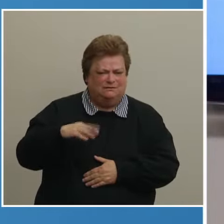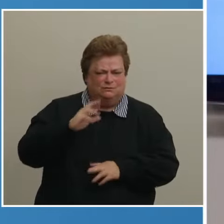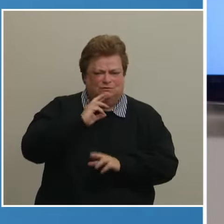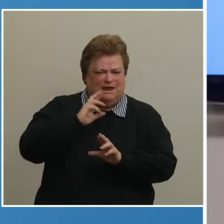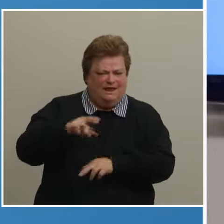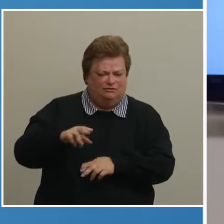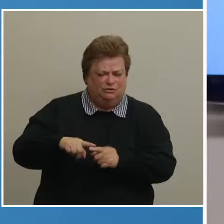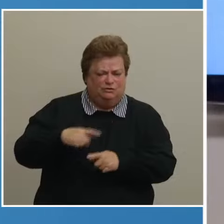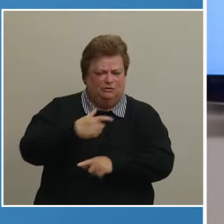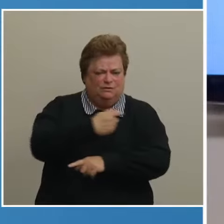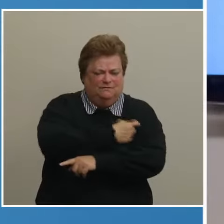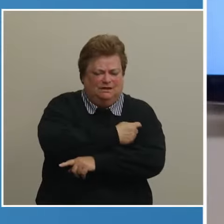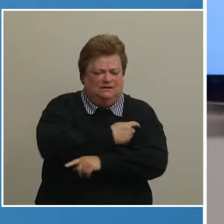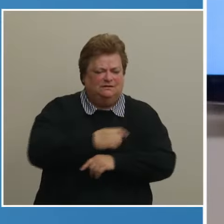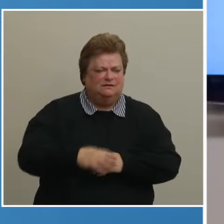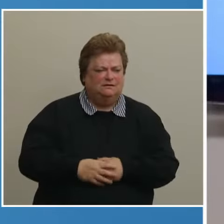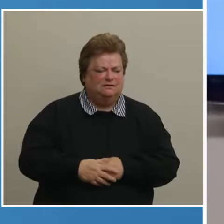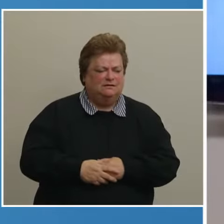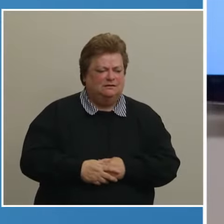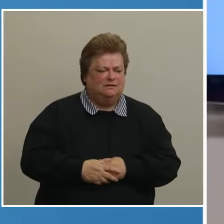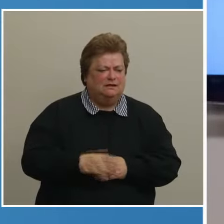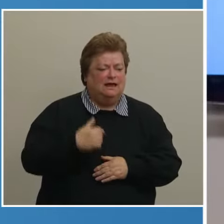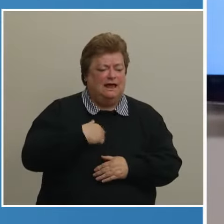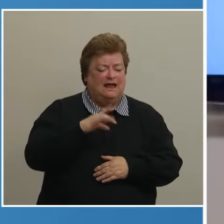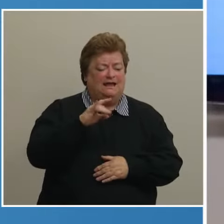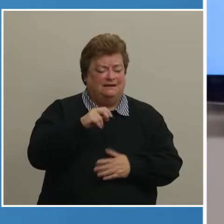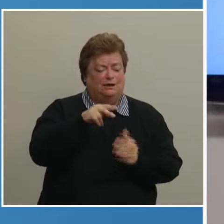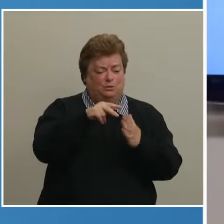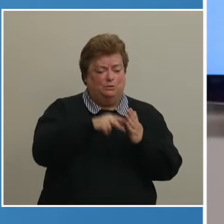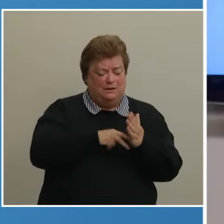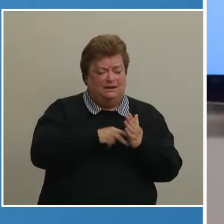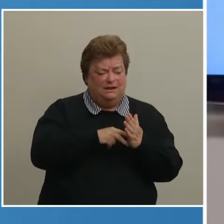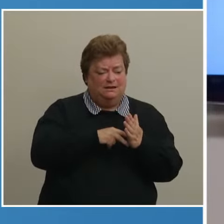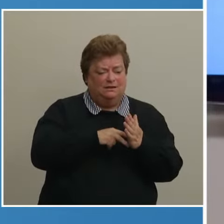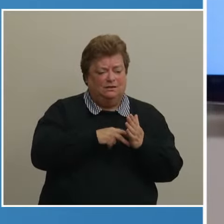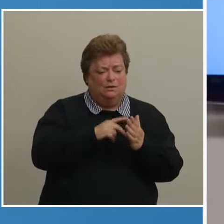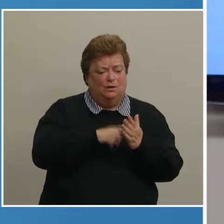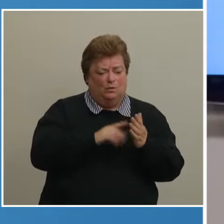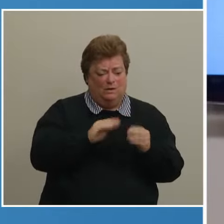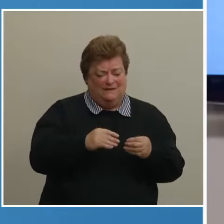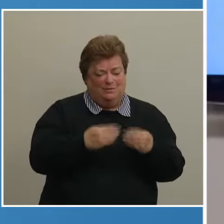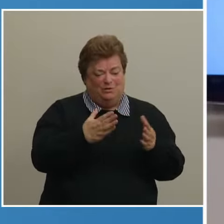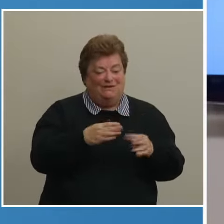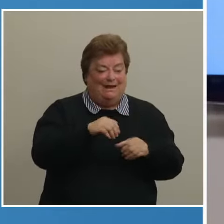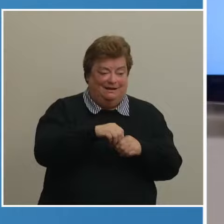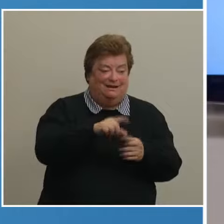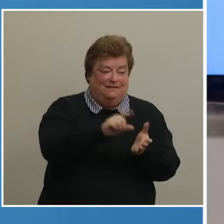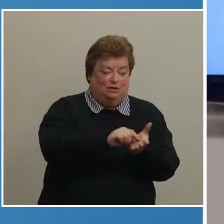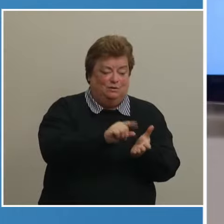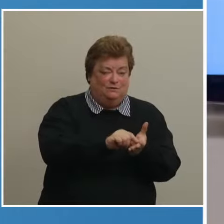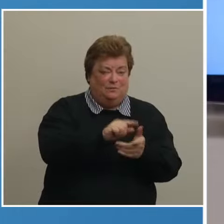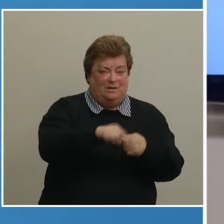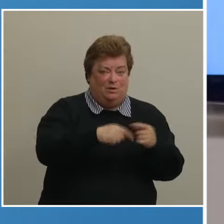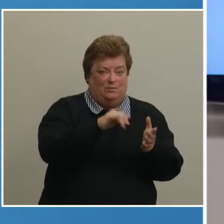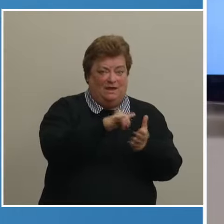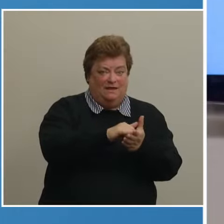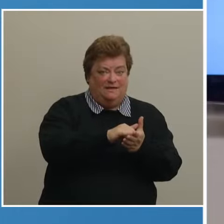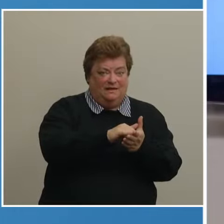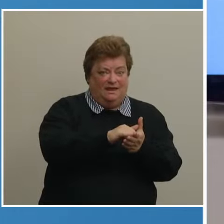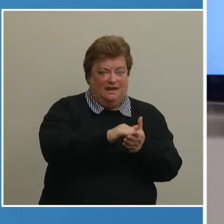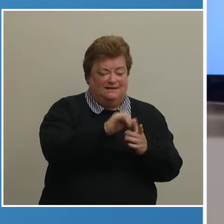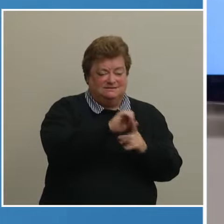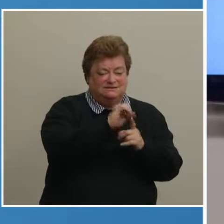clinics. And I did read what was provided in the paper about